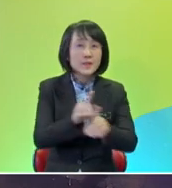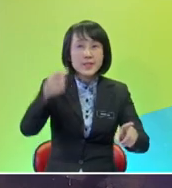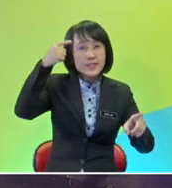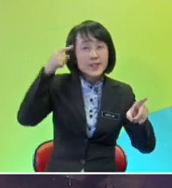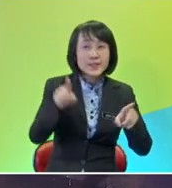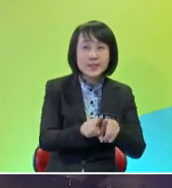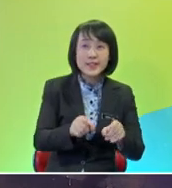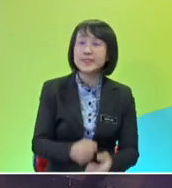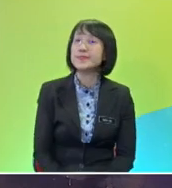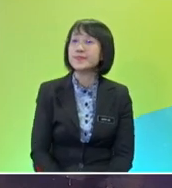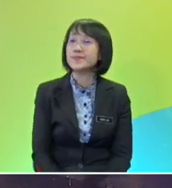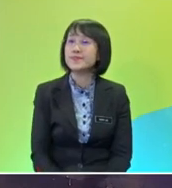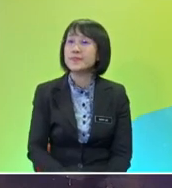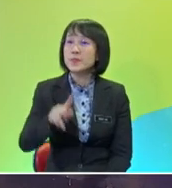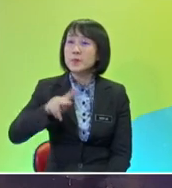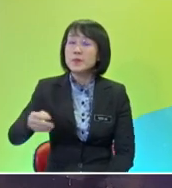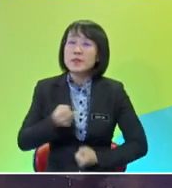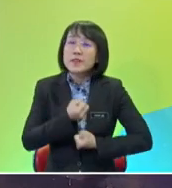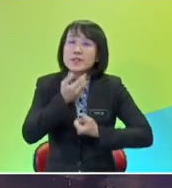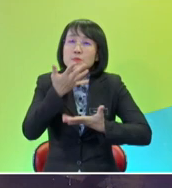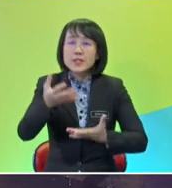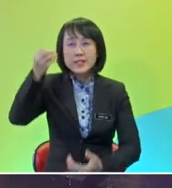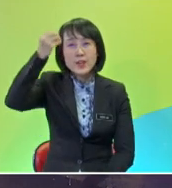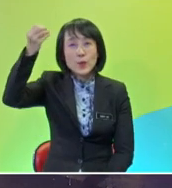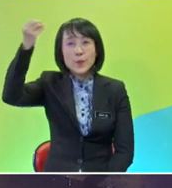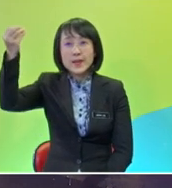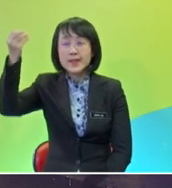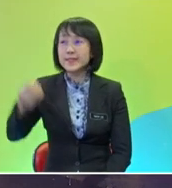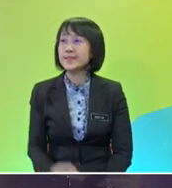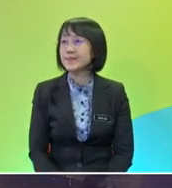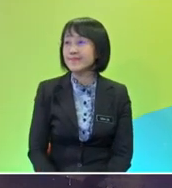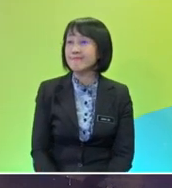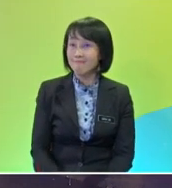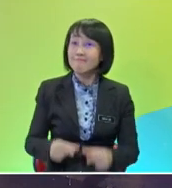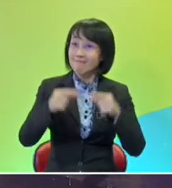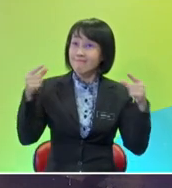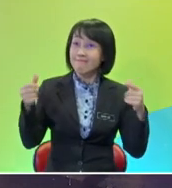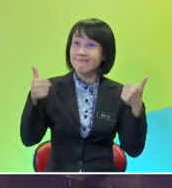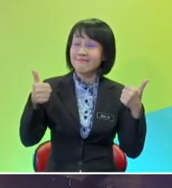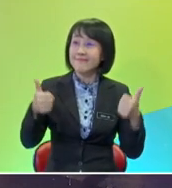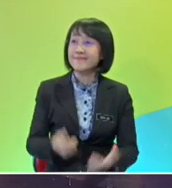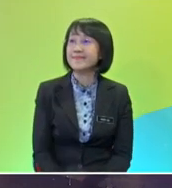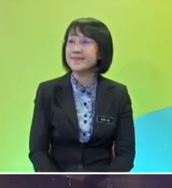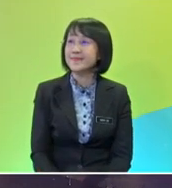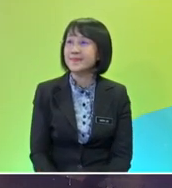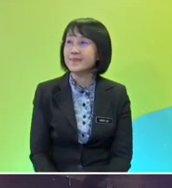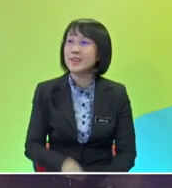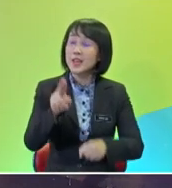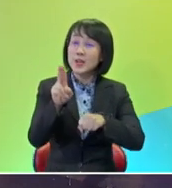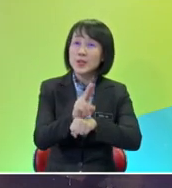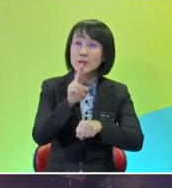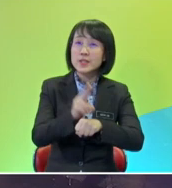can see that the pupils are expressing their opinions. Isn't that great? That's great, teacher. And they are using